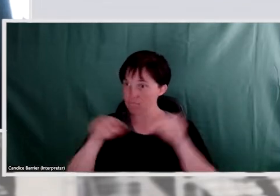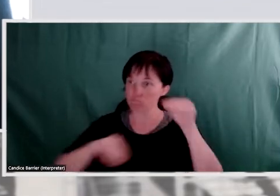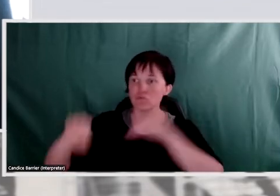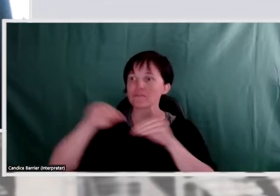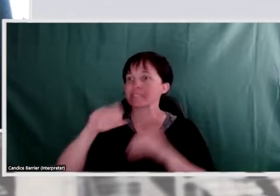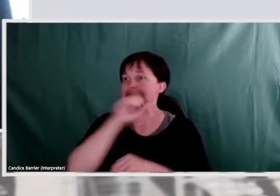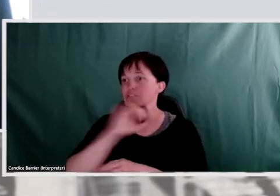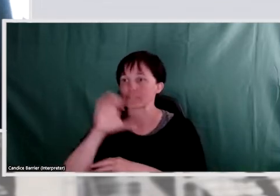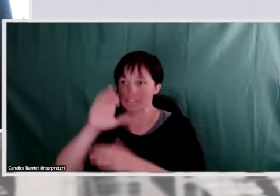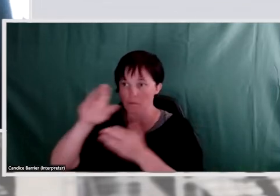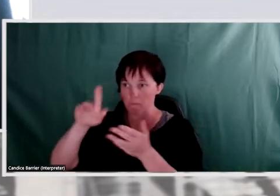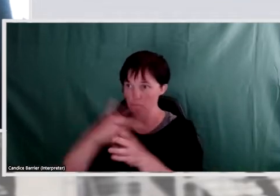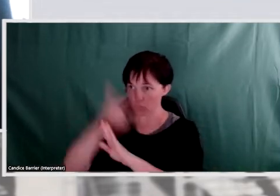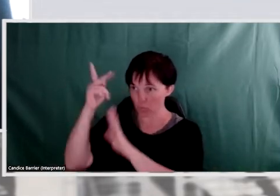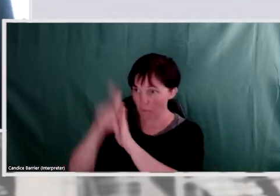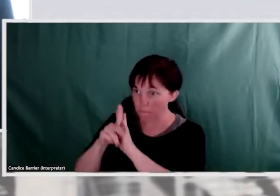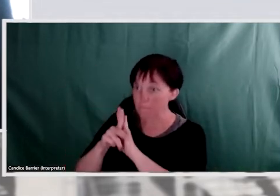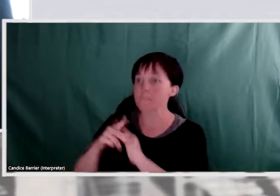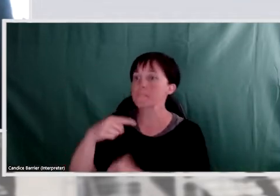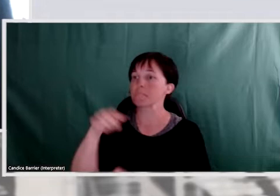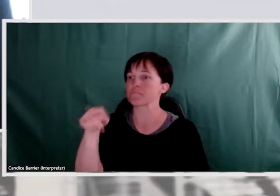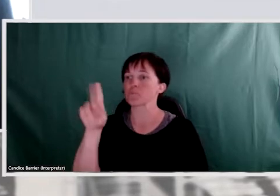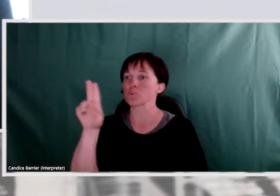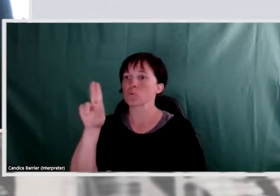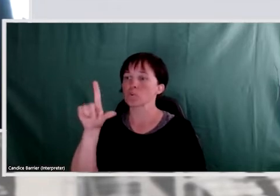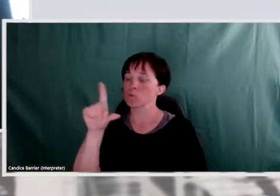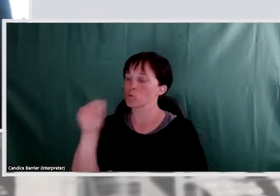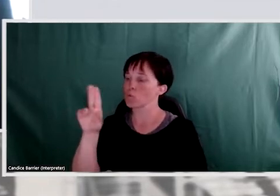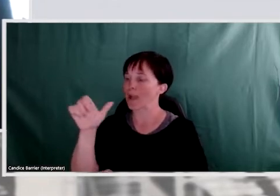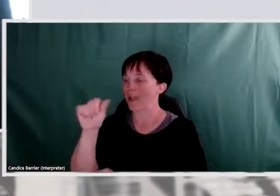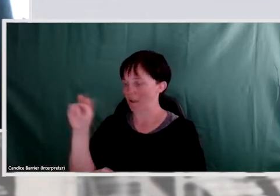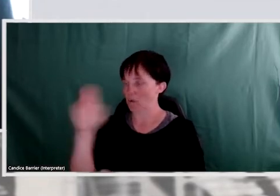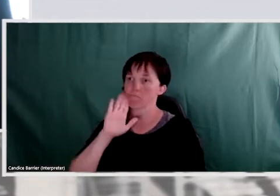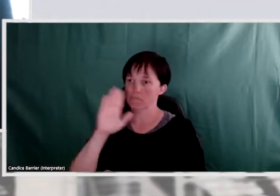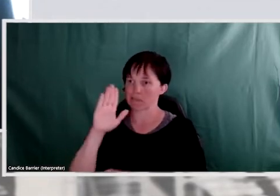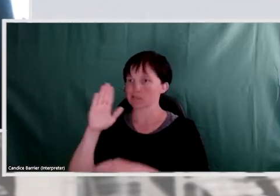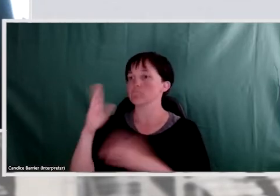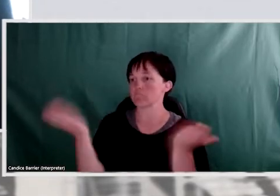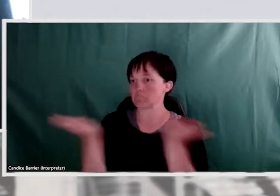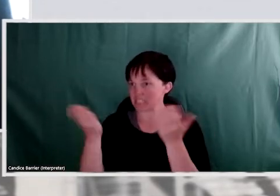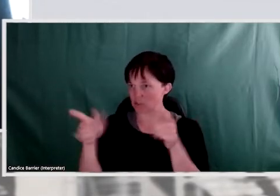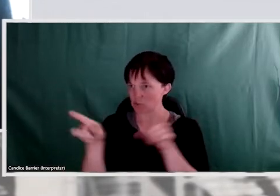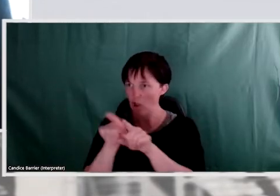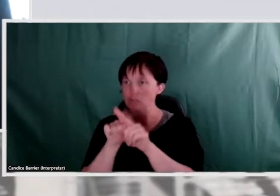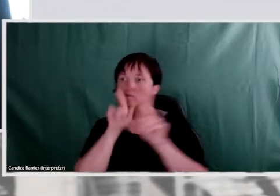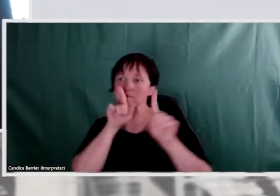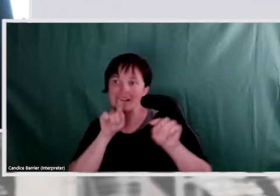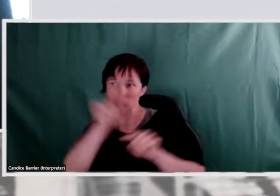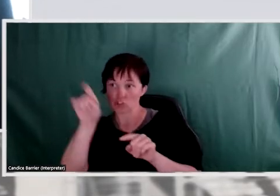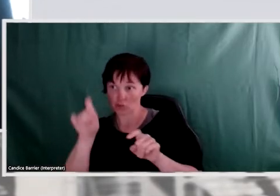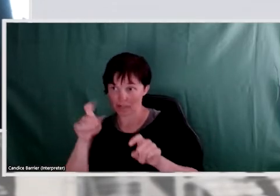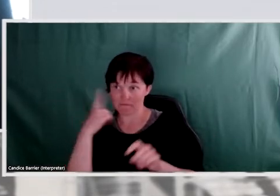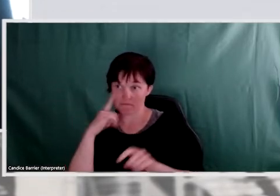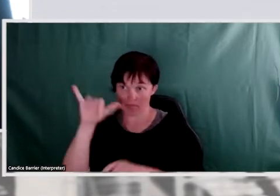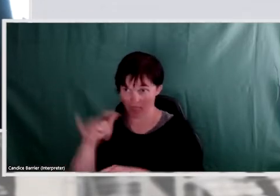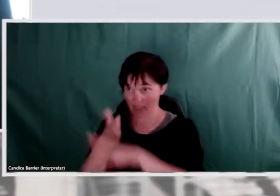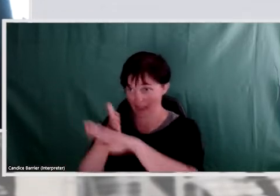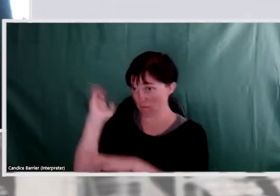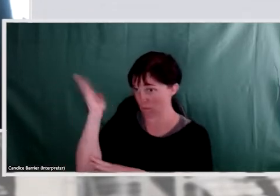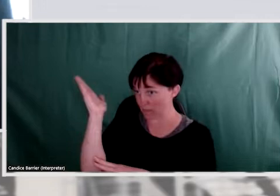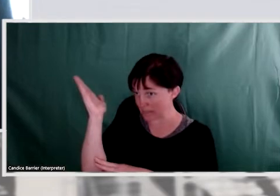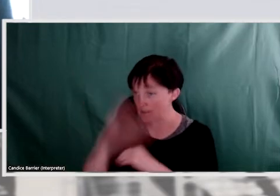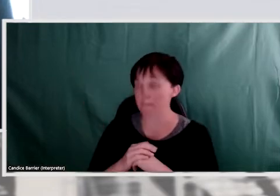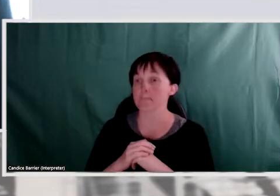programs. And so Luann will be online to be able to answer any questions regarding that after the presentation.